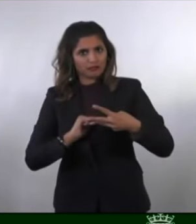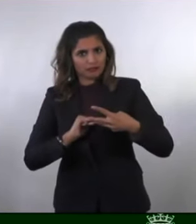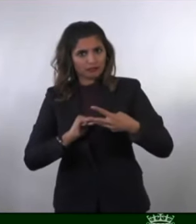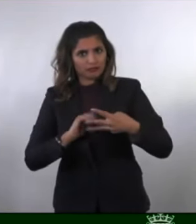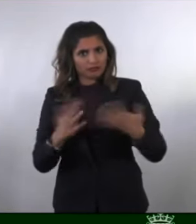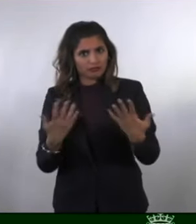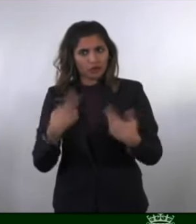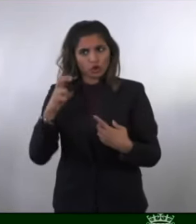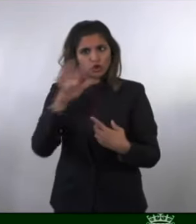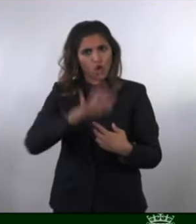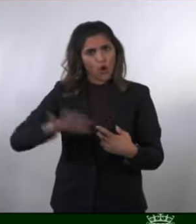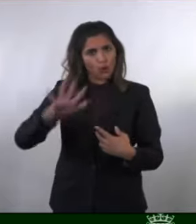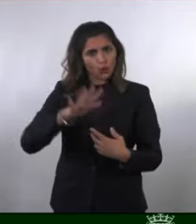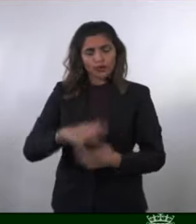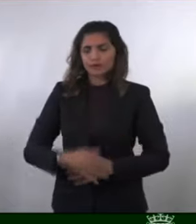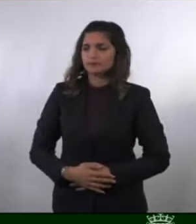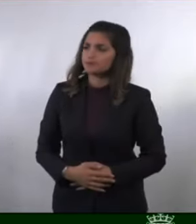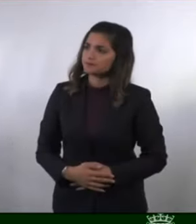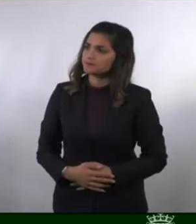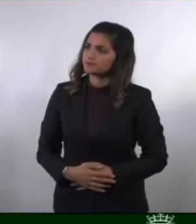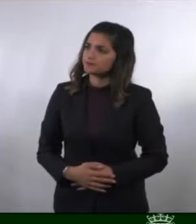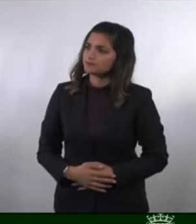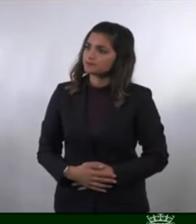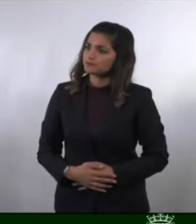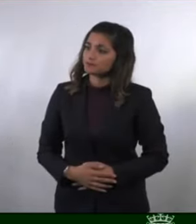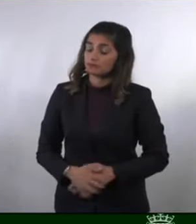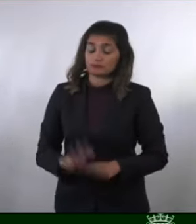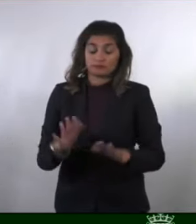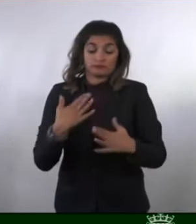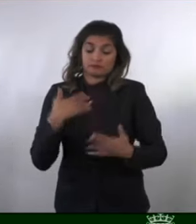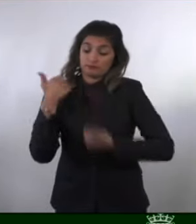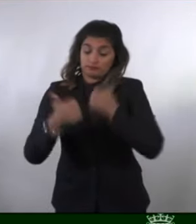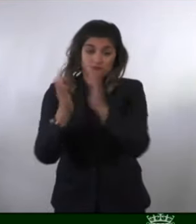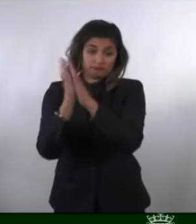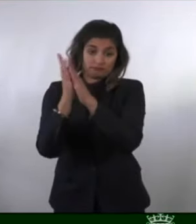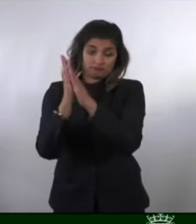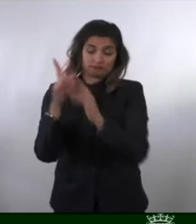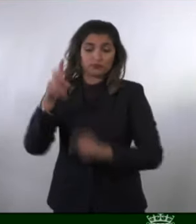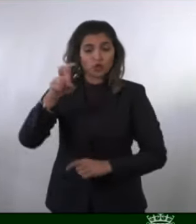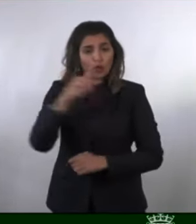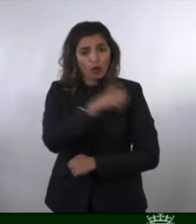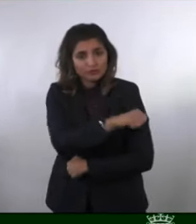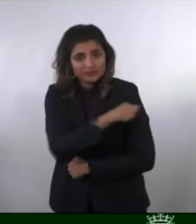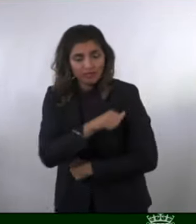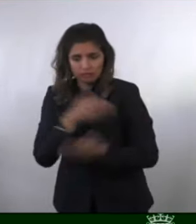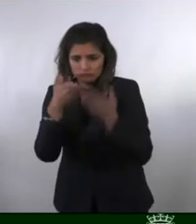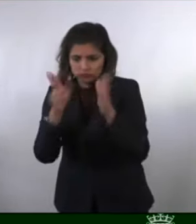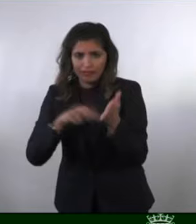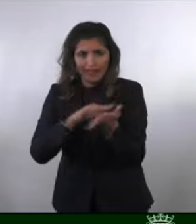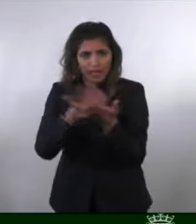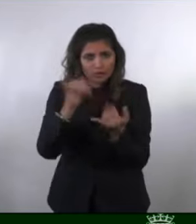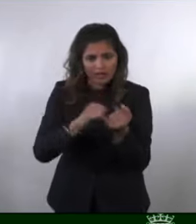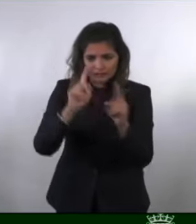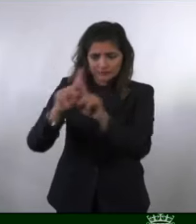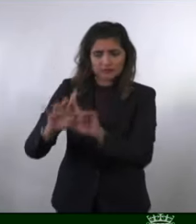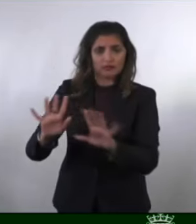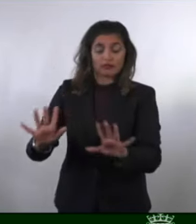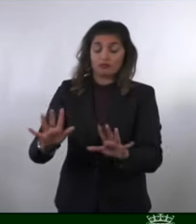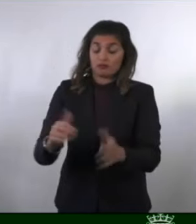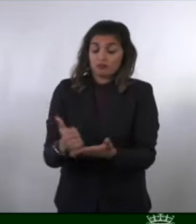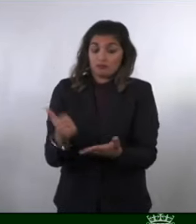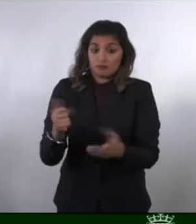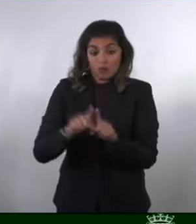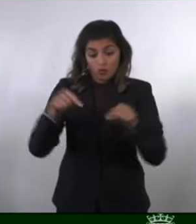in Stoke, the Council, the Royal Stoke Hospital and the wider NHS, and the three colleagues in this House